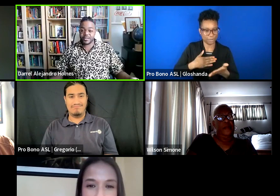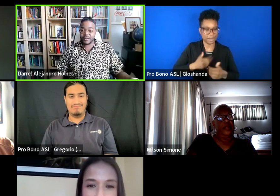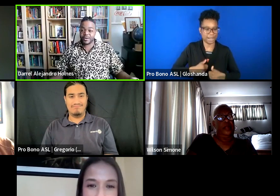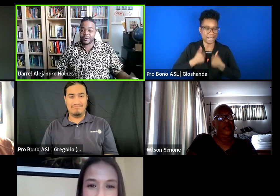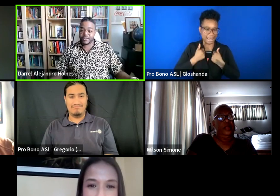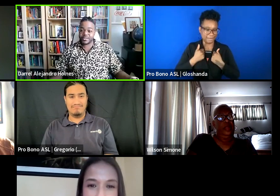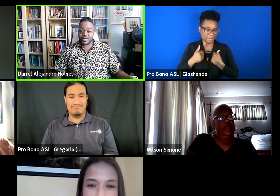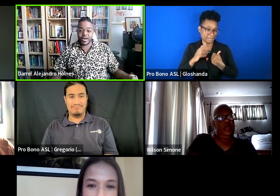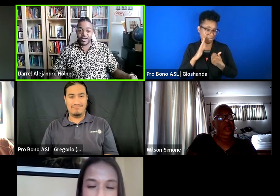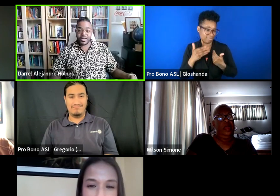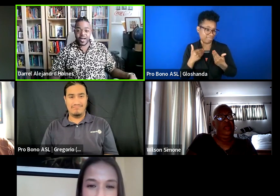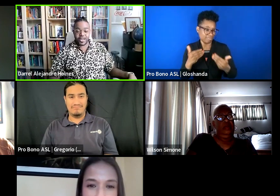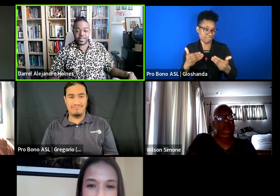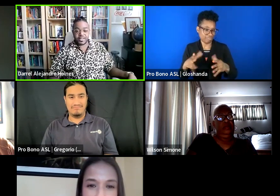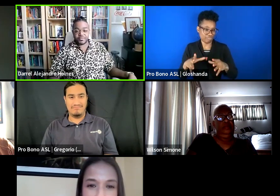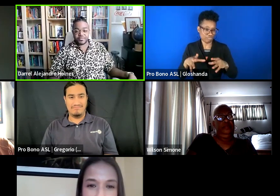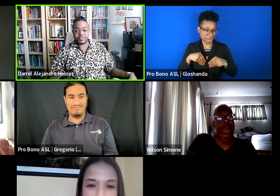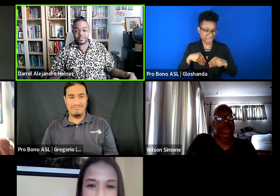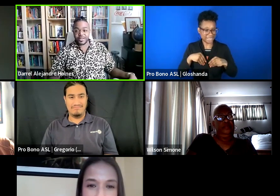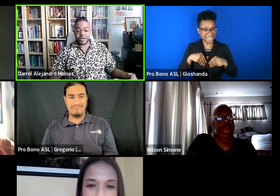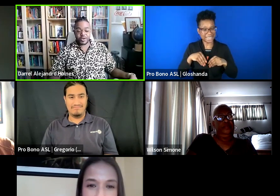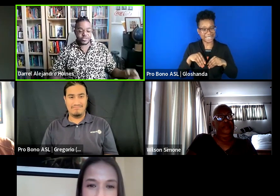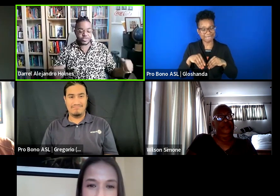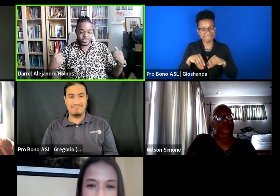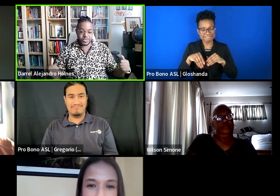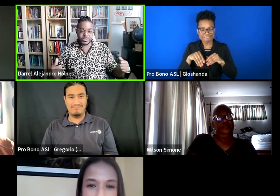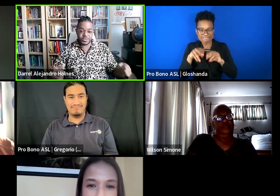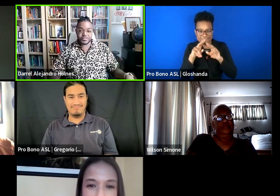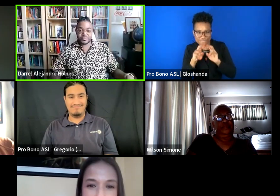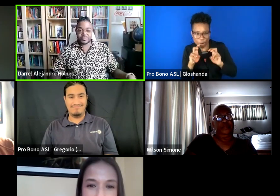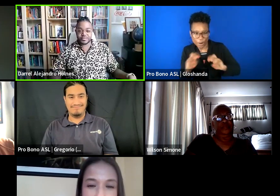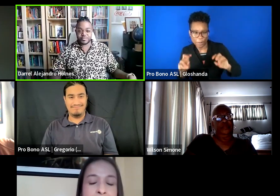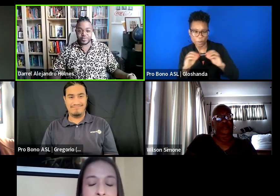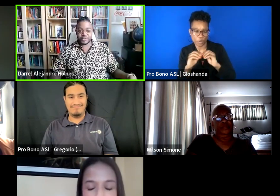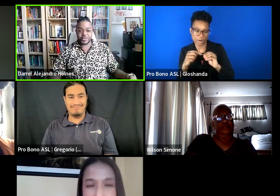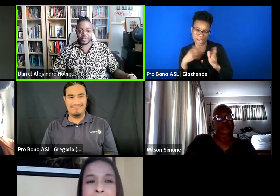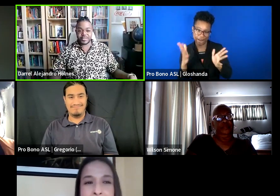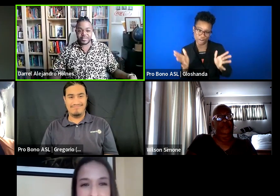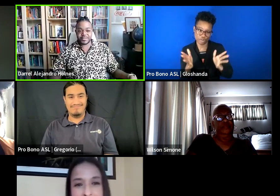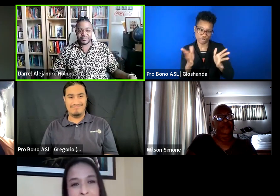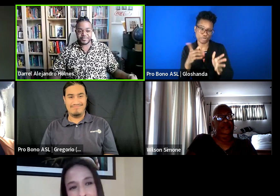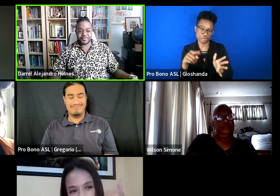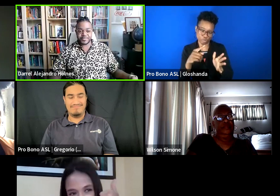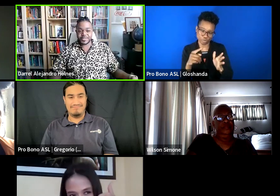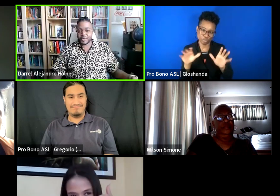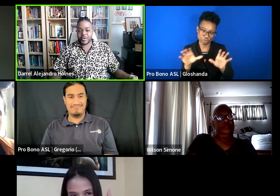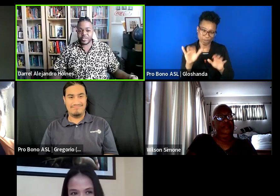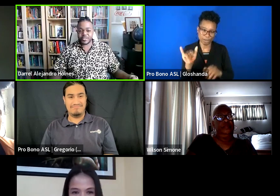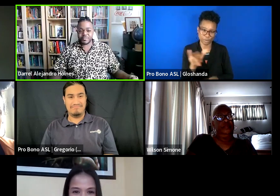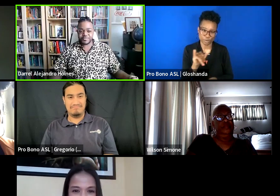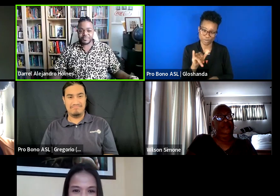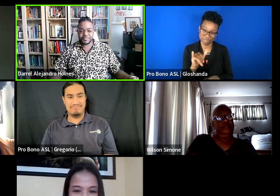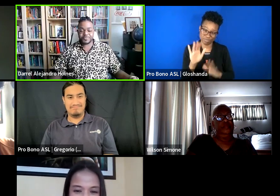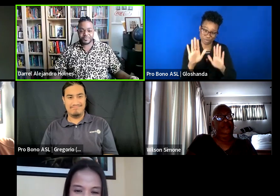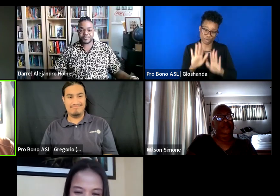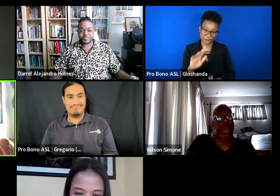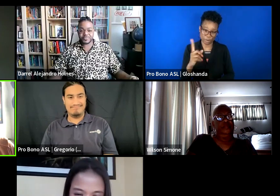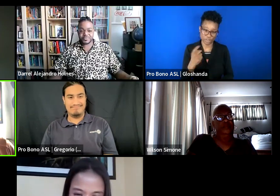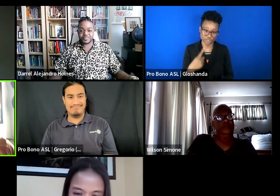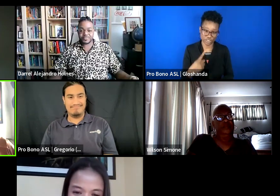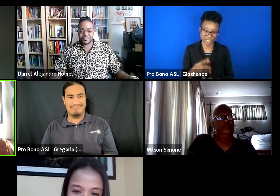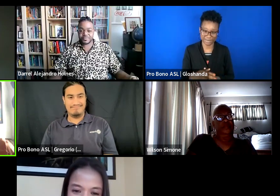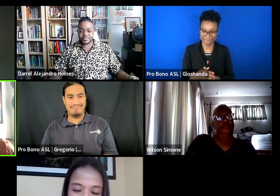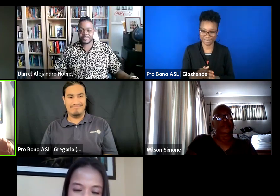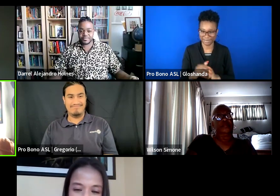it, you know? And so I highly encourage you to pursue it. It's a great question. That